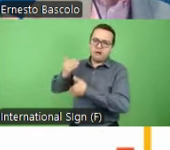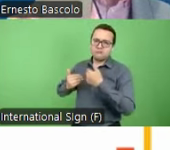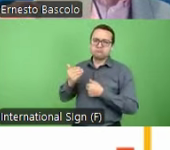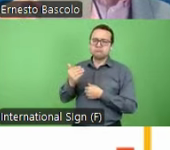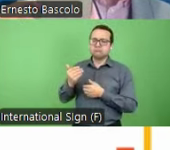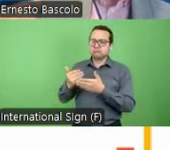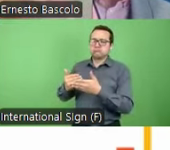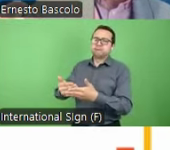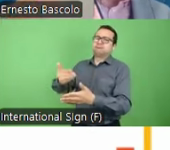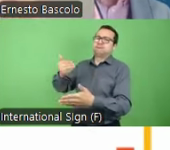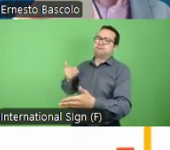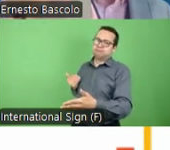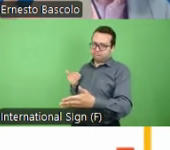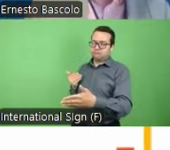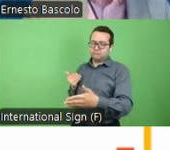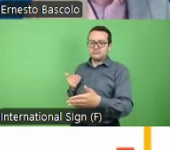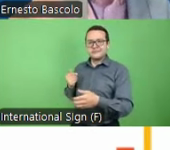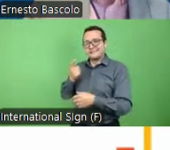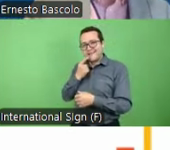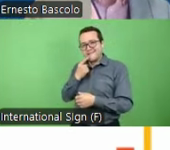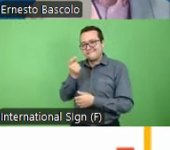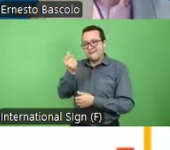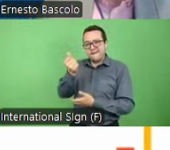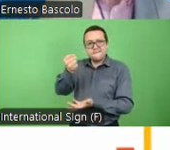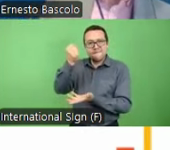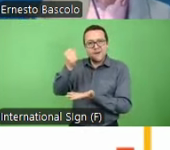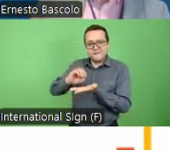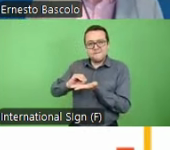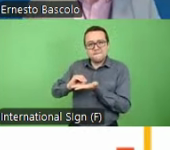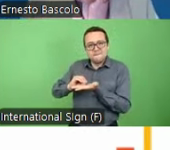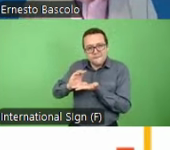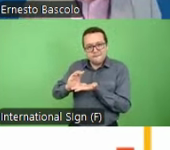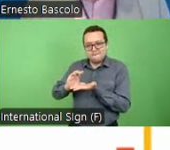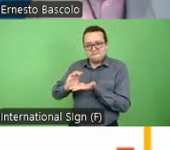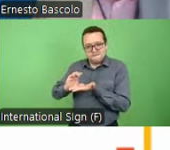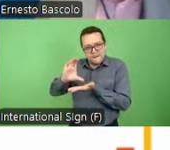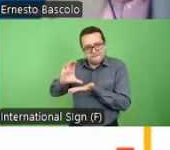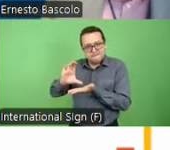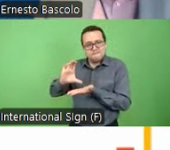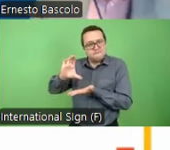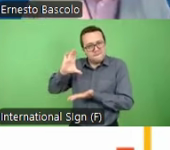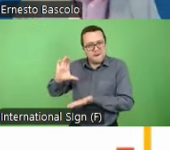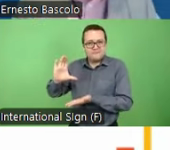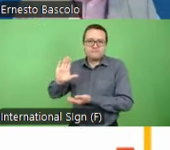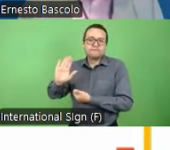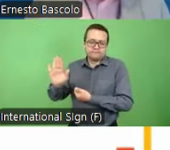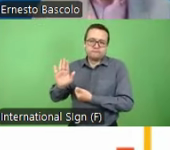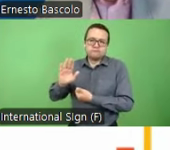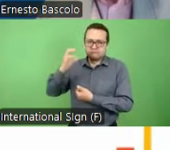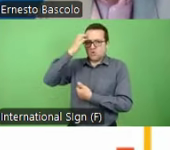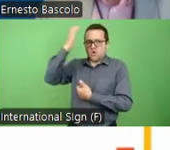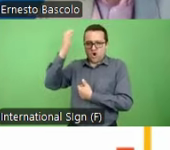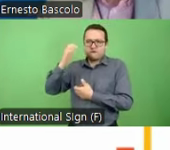del decades in reference to the financiamiento y improvement of especialmente del financing and financiamiento público. especially of Cuando public me refiero financing. a When estos I desafíos, tenemos mean these